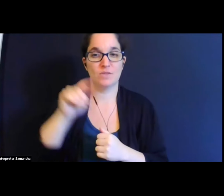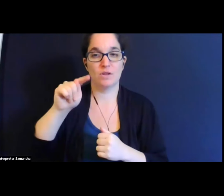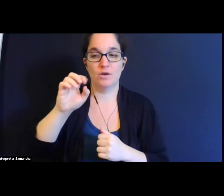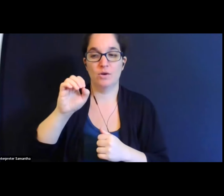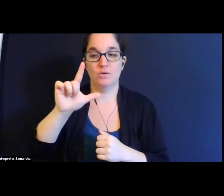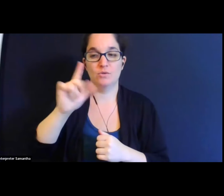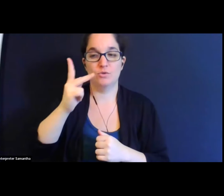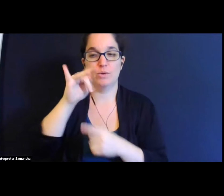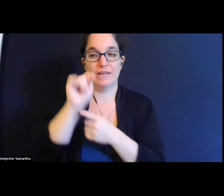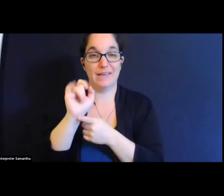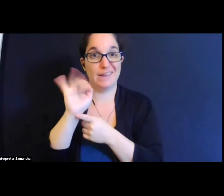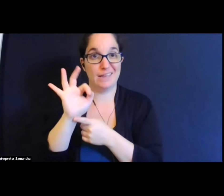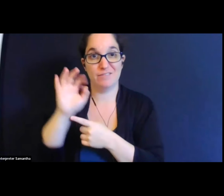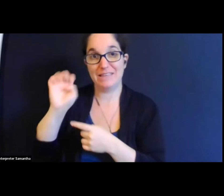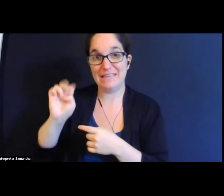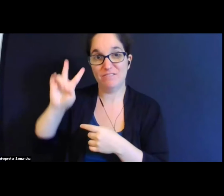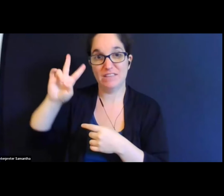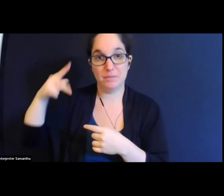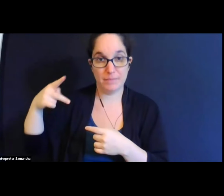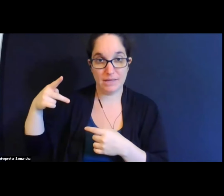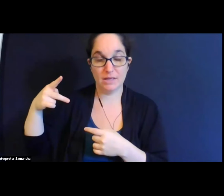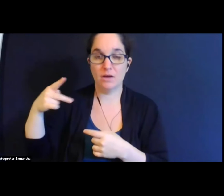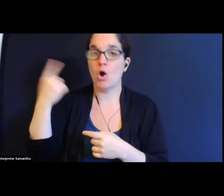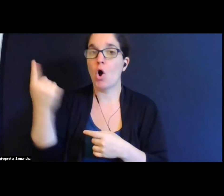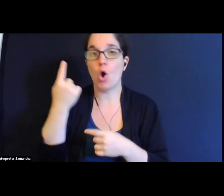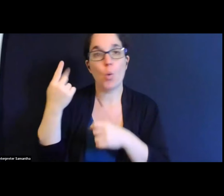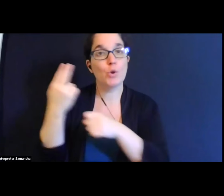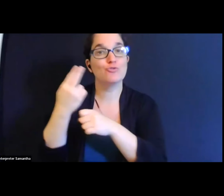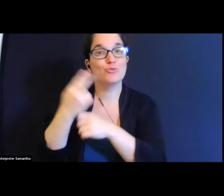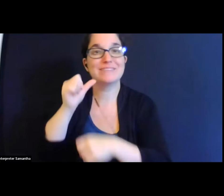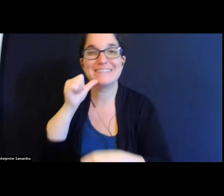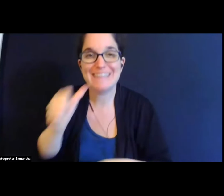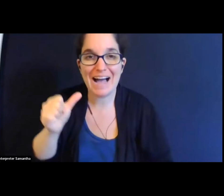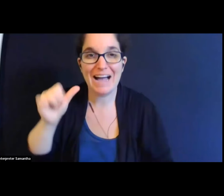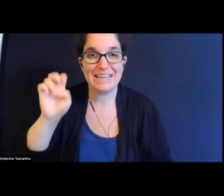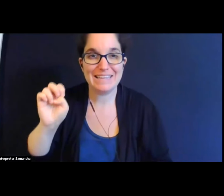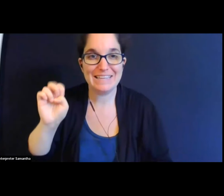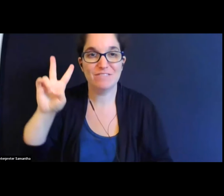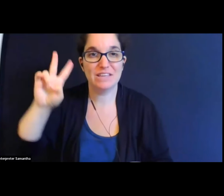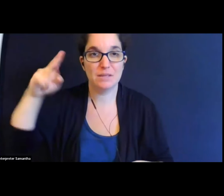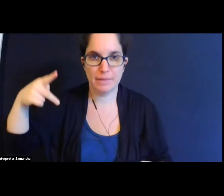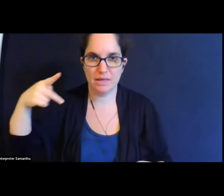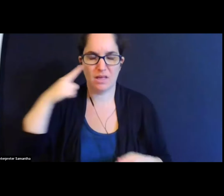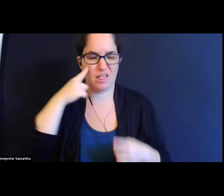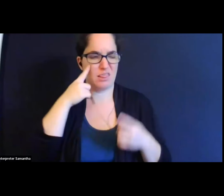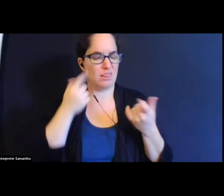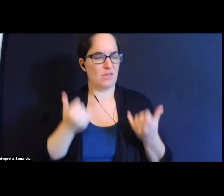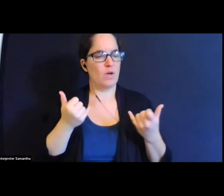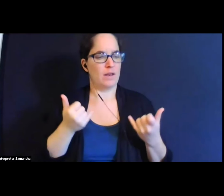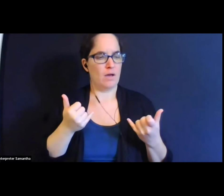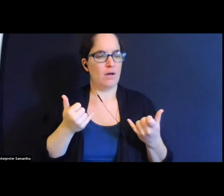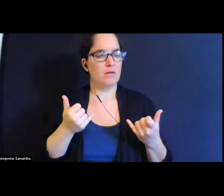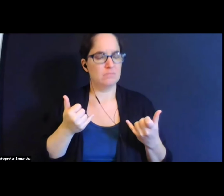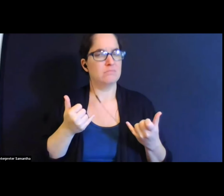it's an EBP, I put in the chat that it can always be used as a non-EBP. Currently, I believe it is on the